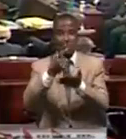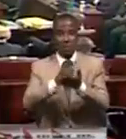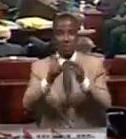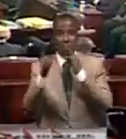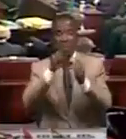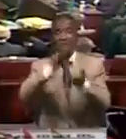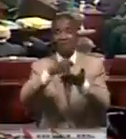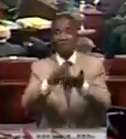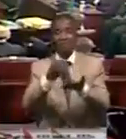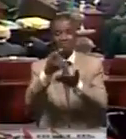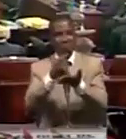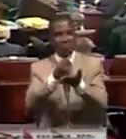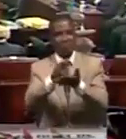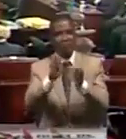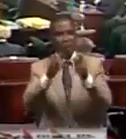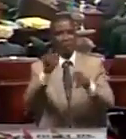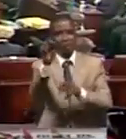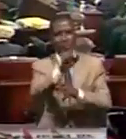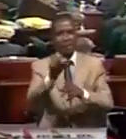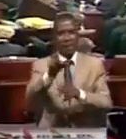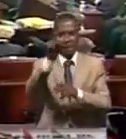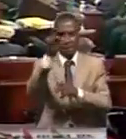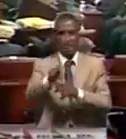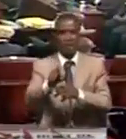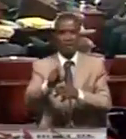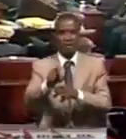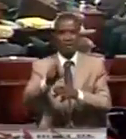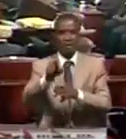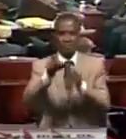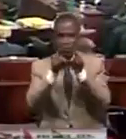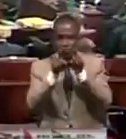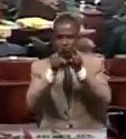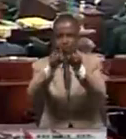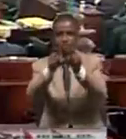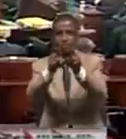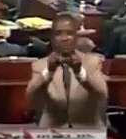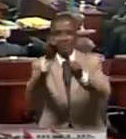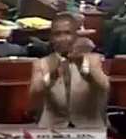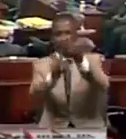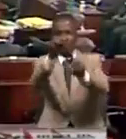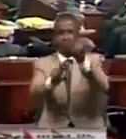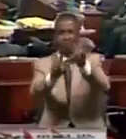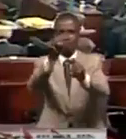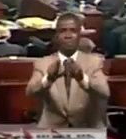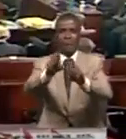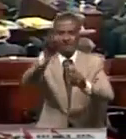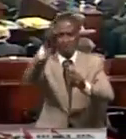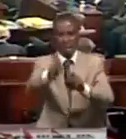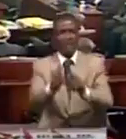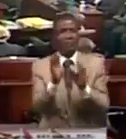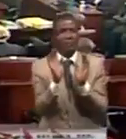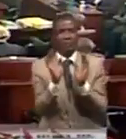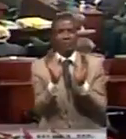lord. And therefore, it's supposed to be subjected to cross-examination. Yes. My lord,